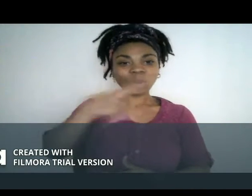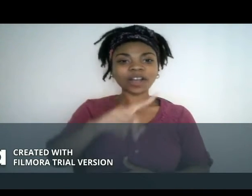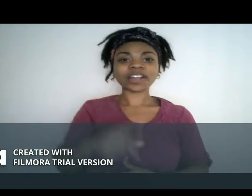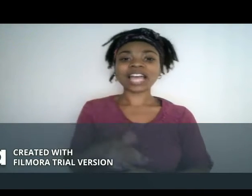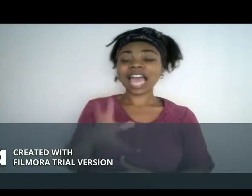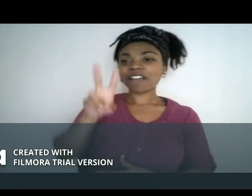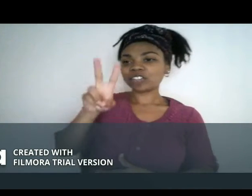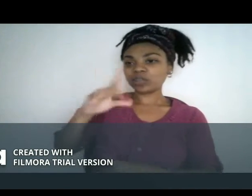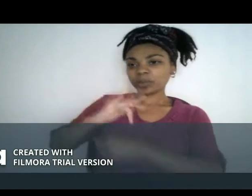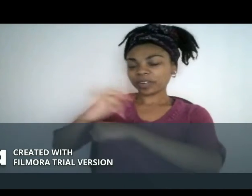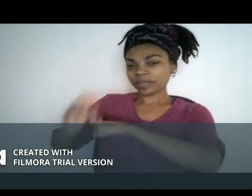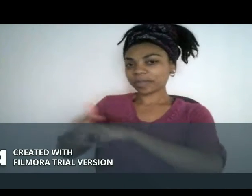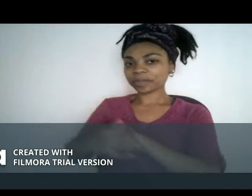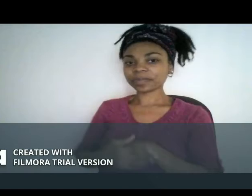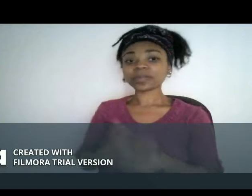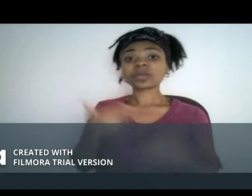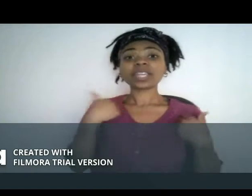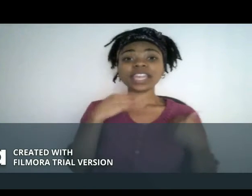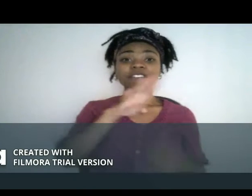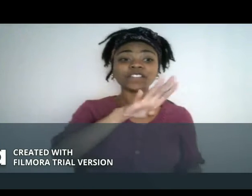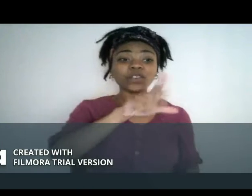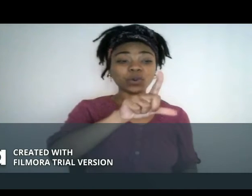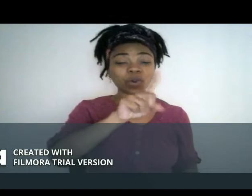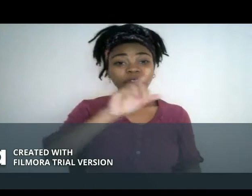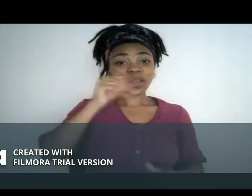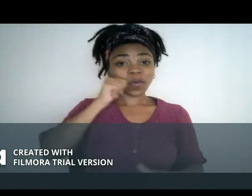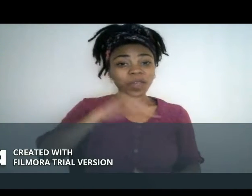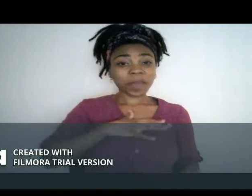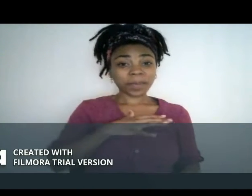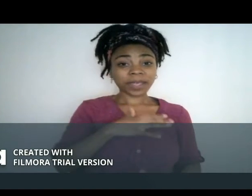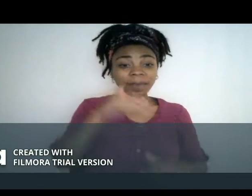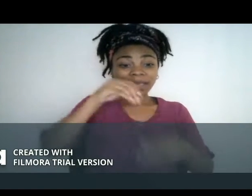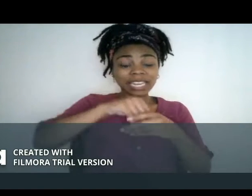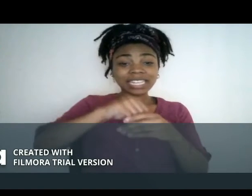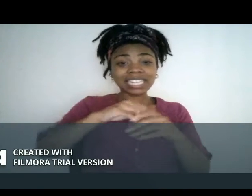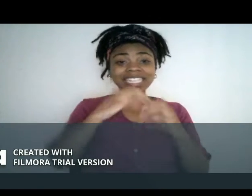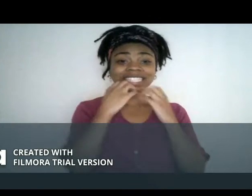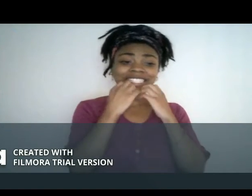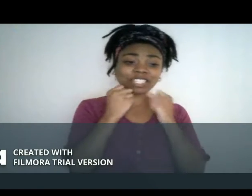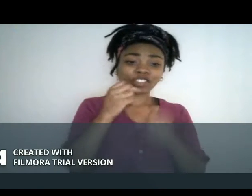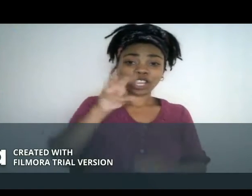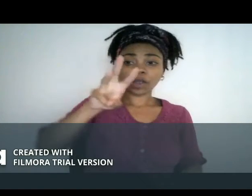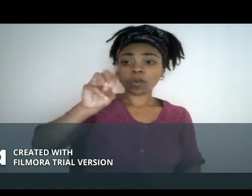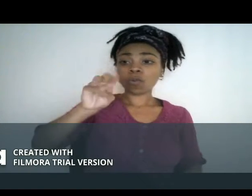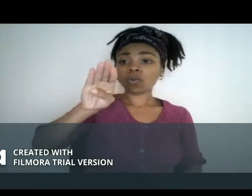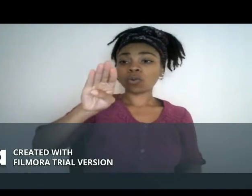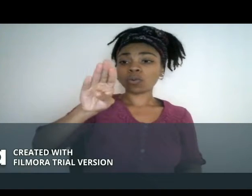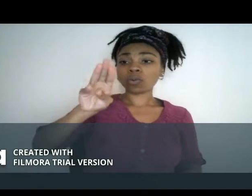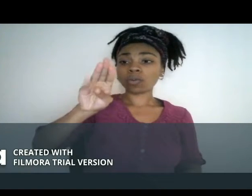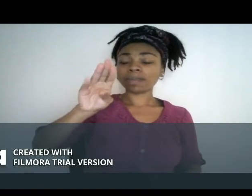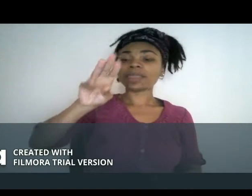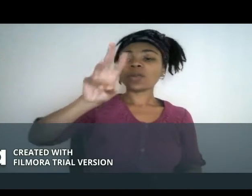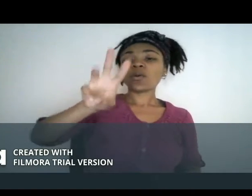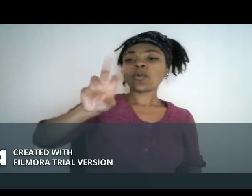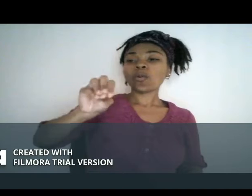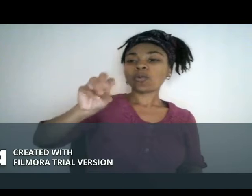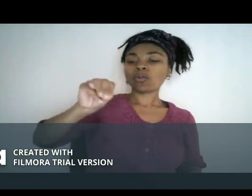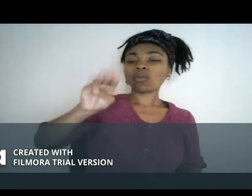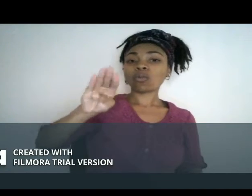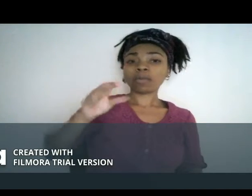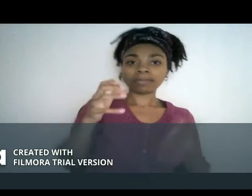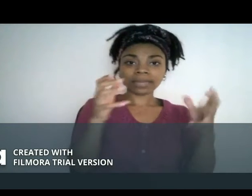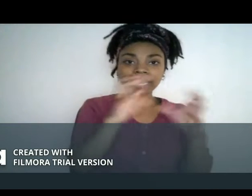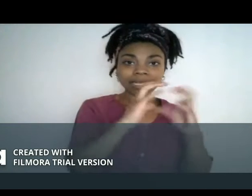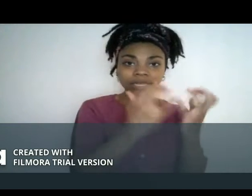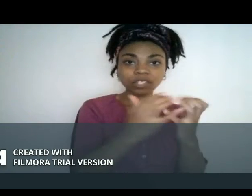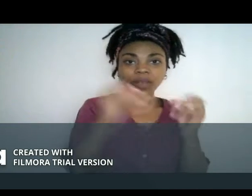okay. Also, I would love to see, we got 41 women in the Return of the Sacred Womb Intensive, where I'm teaching them about their selves, their